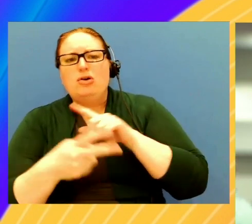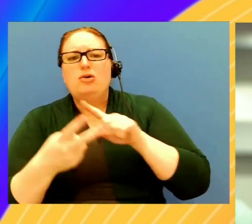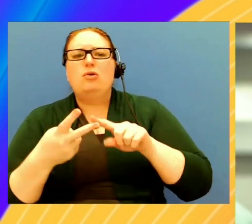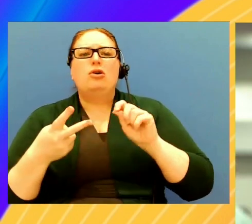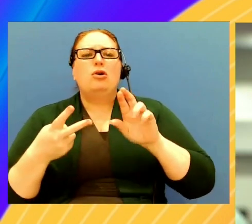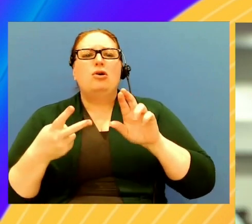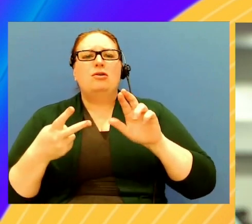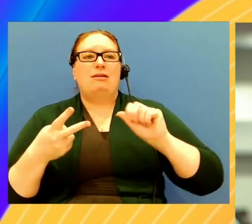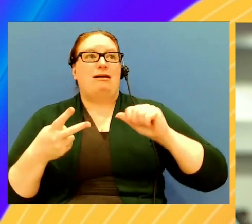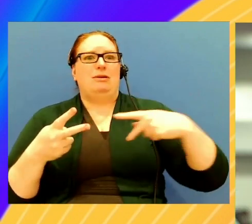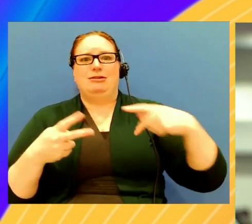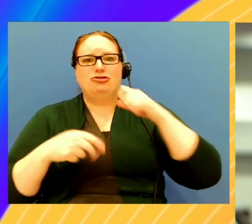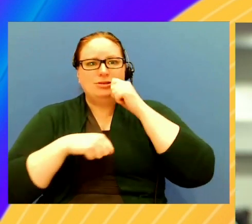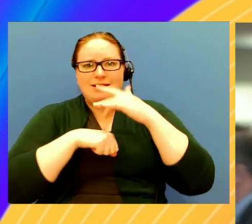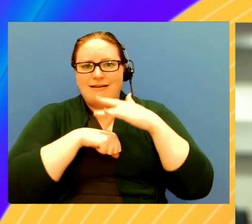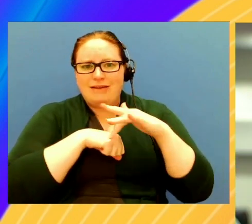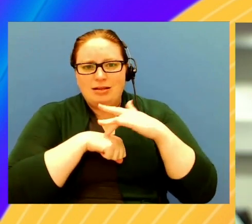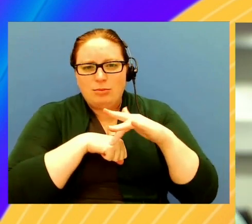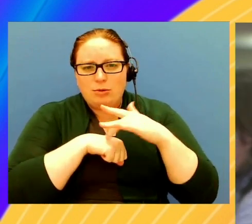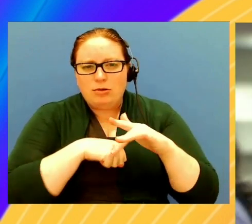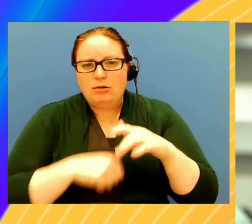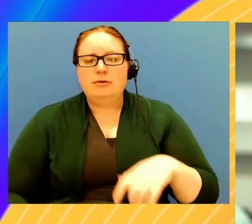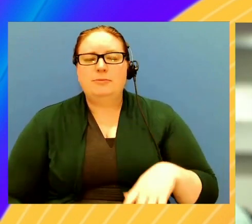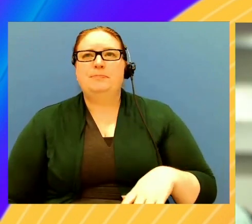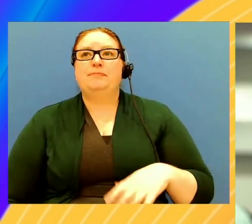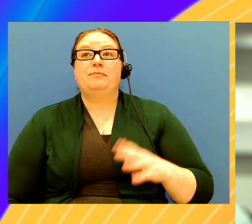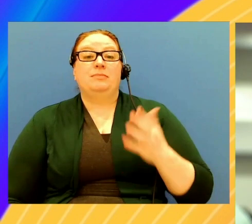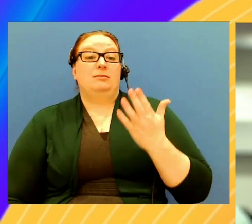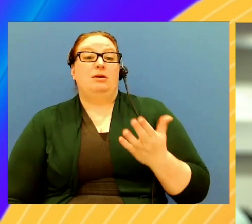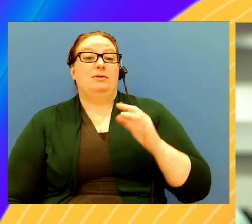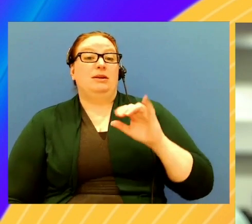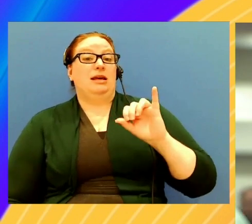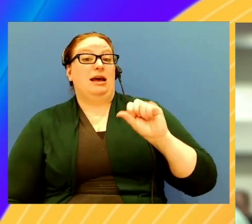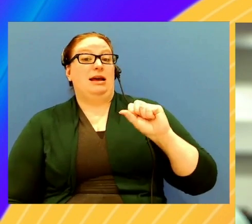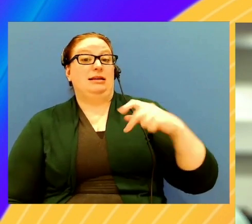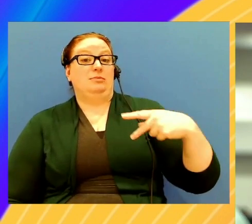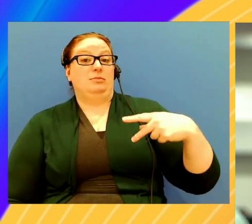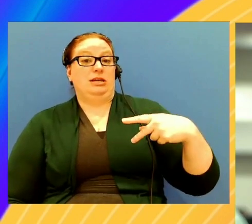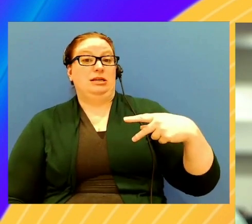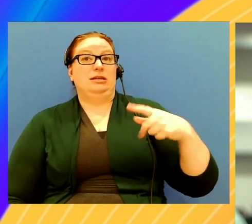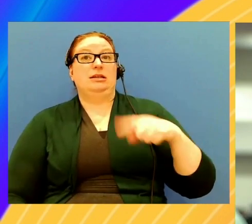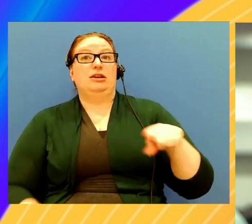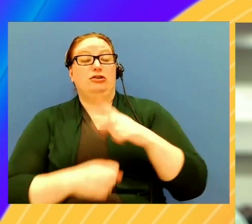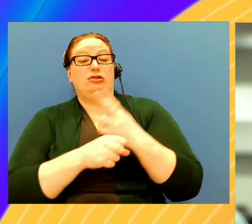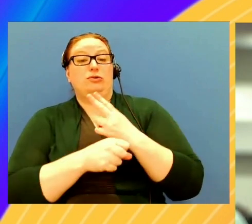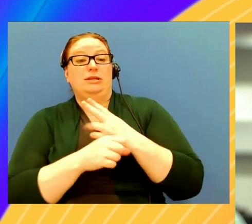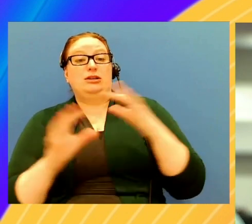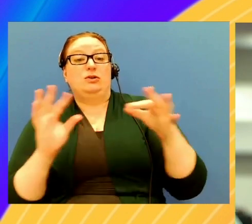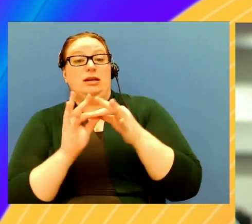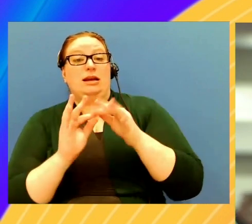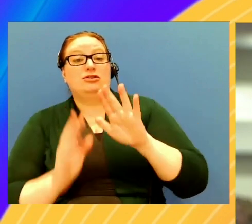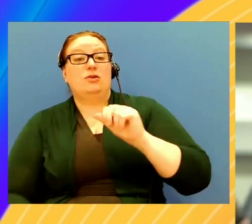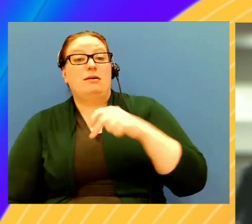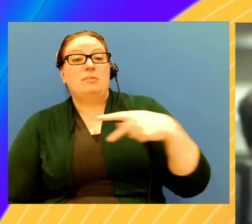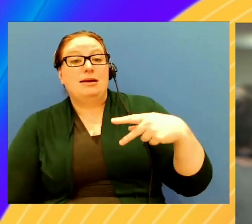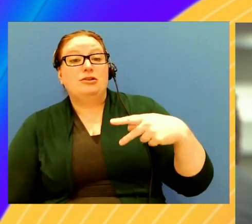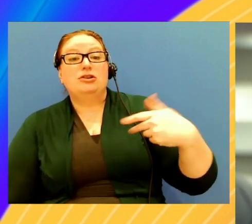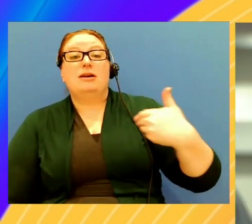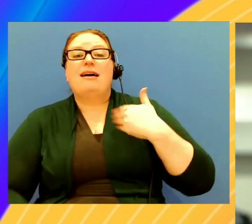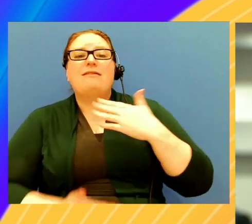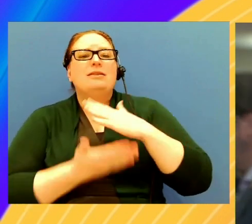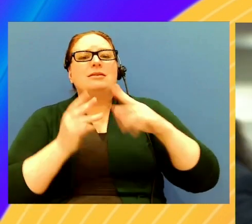not available. And maybe the ISPs that they are using to connect to your application is having some kind